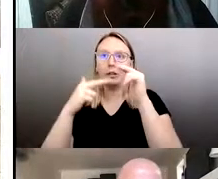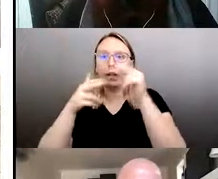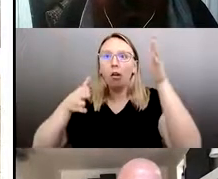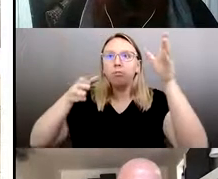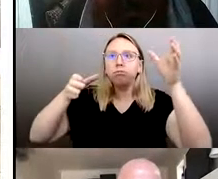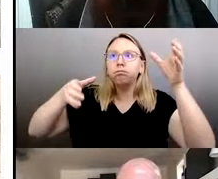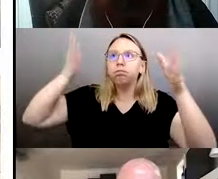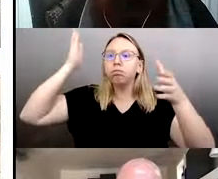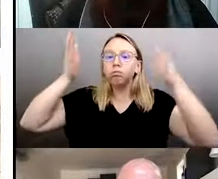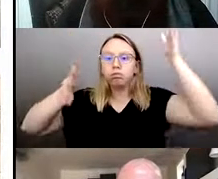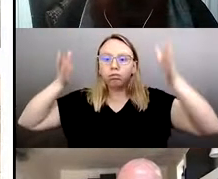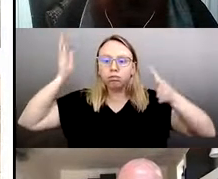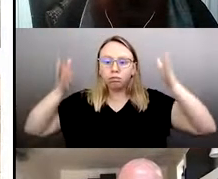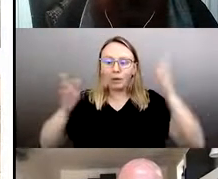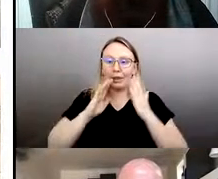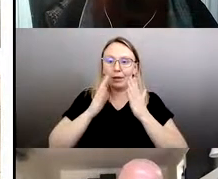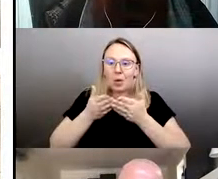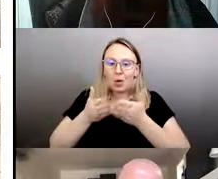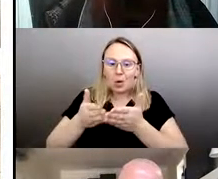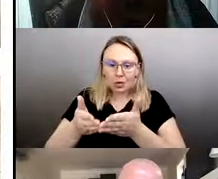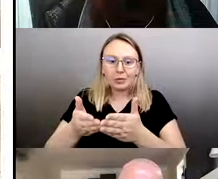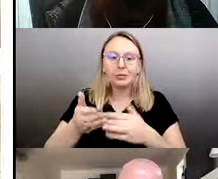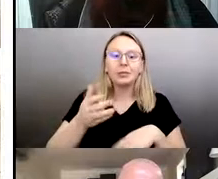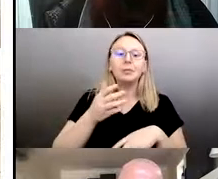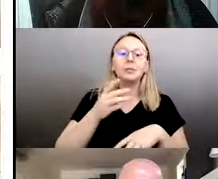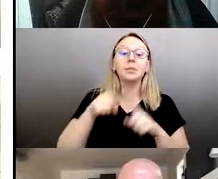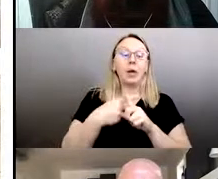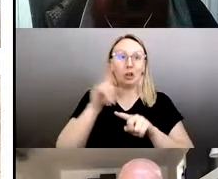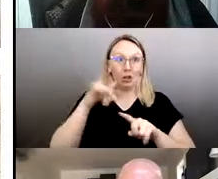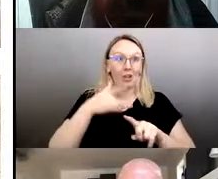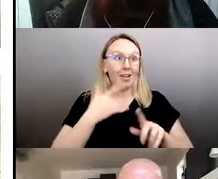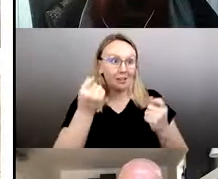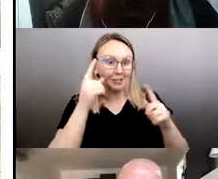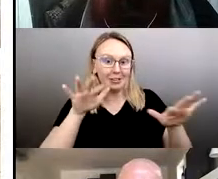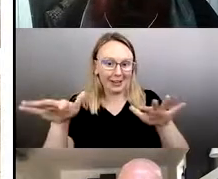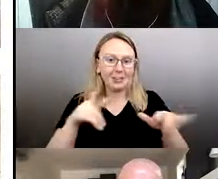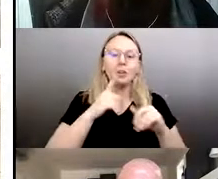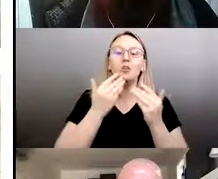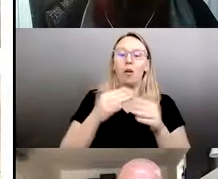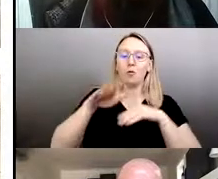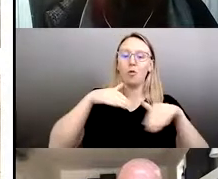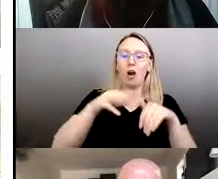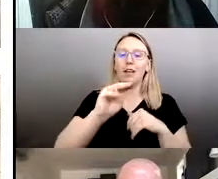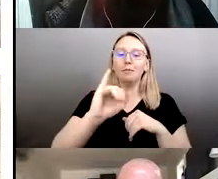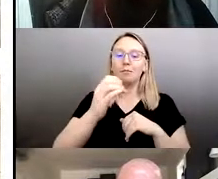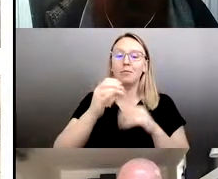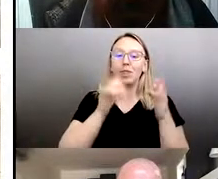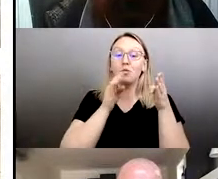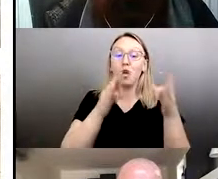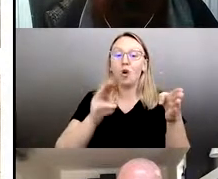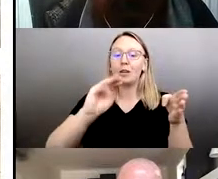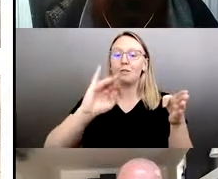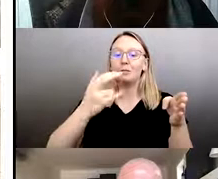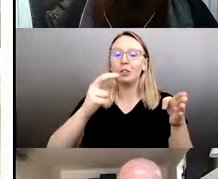oriented, walk Michigan Avenue, and I mean on both sides of the avenue, making sure to take in the